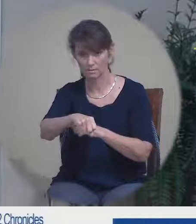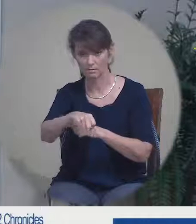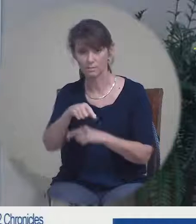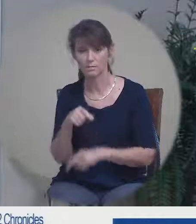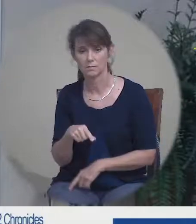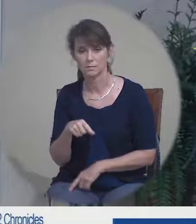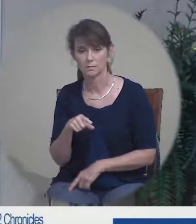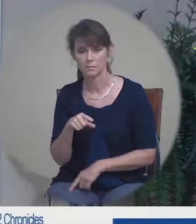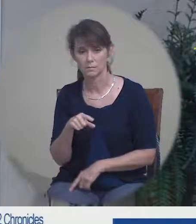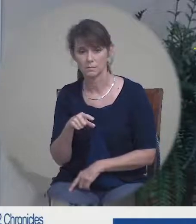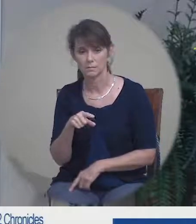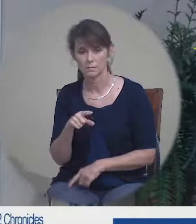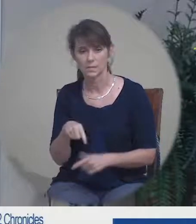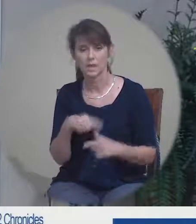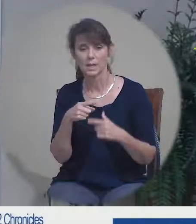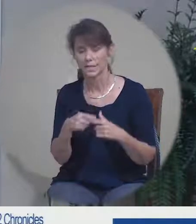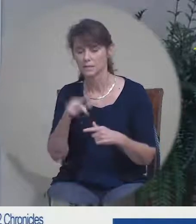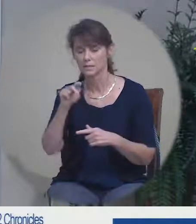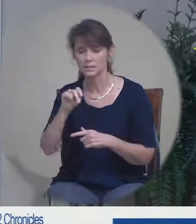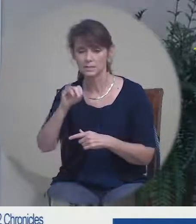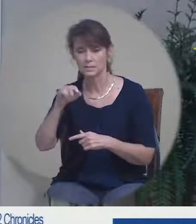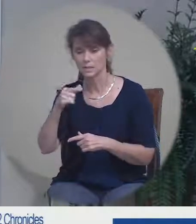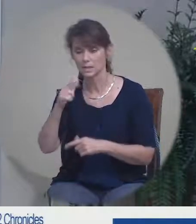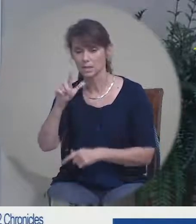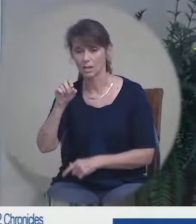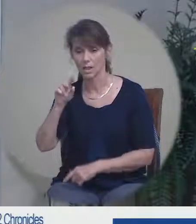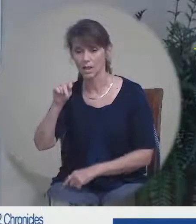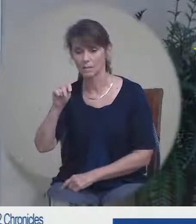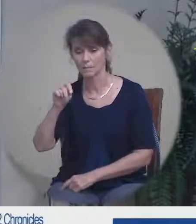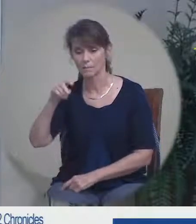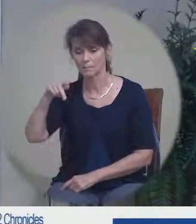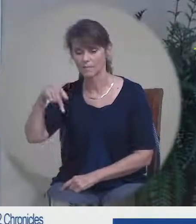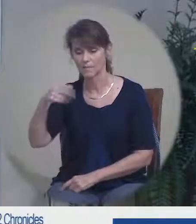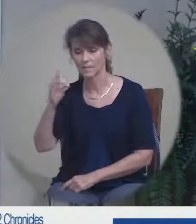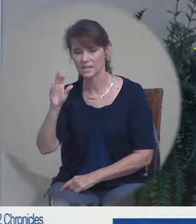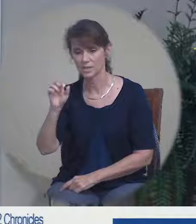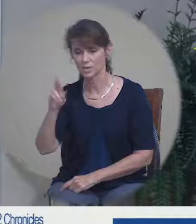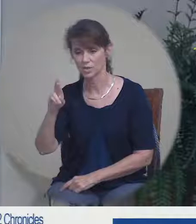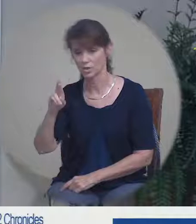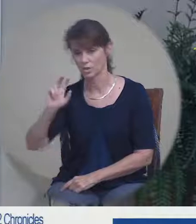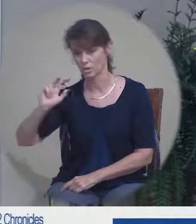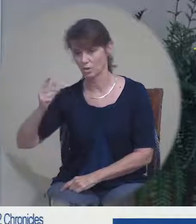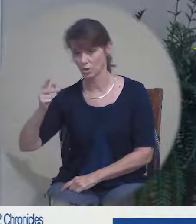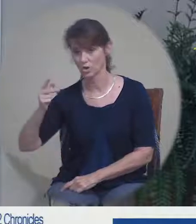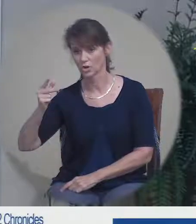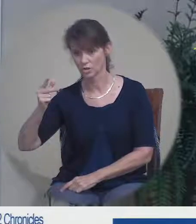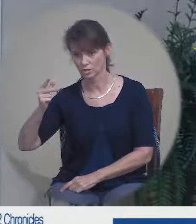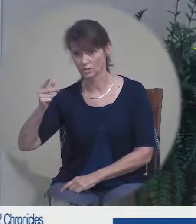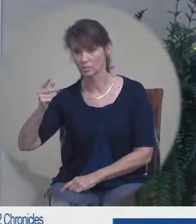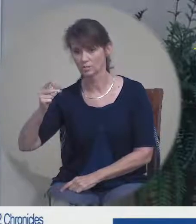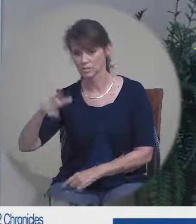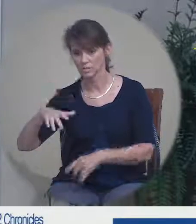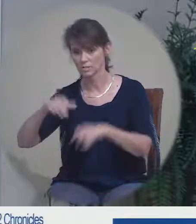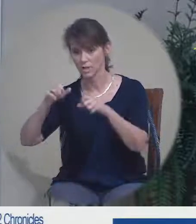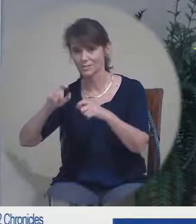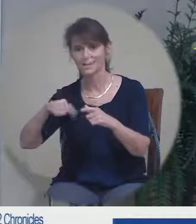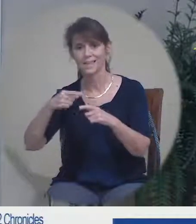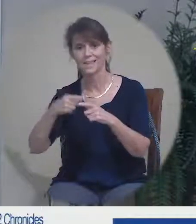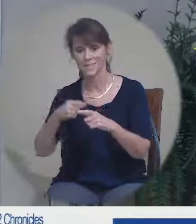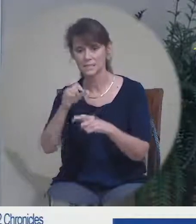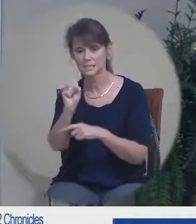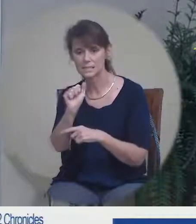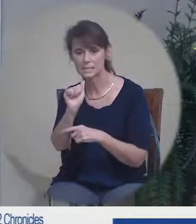until Tiglath-Pileser III in roughly 755 becomes on the throne, and that's where Assyria starts asserting